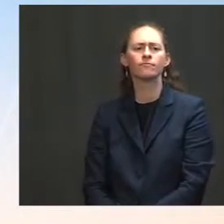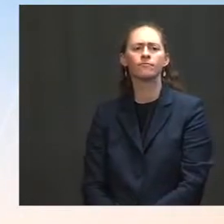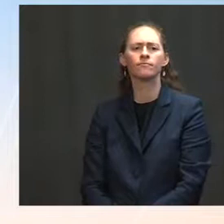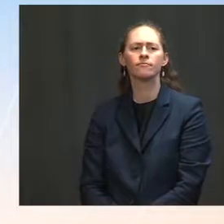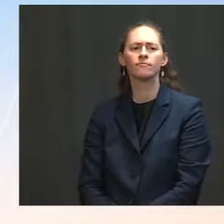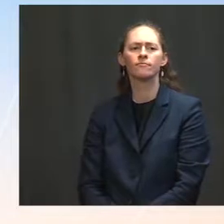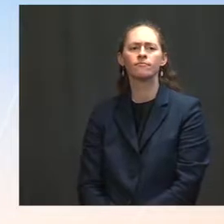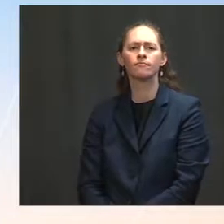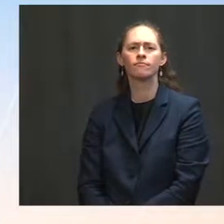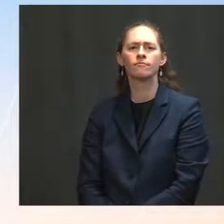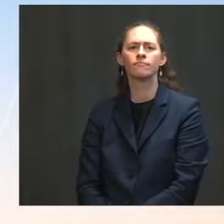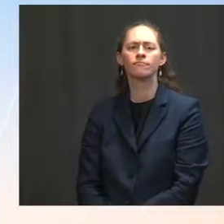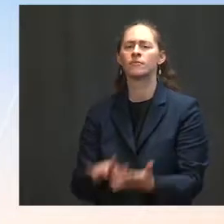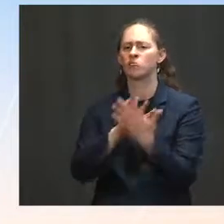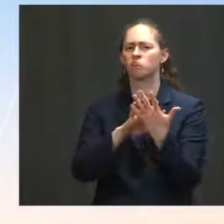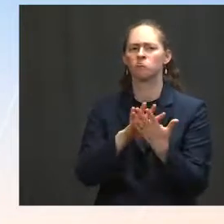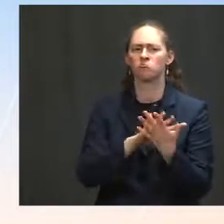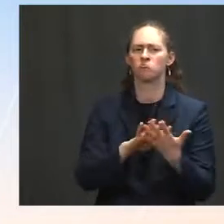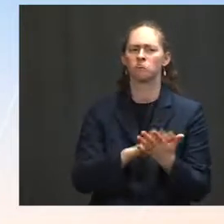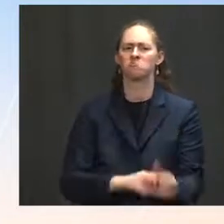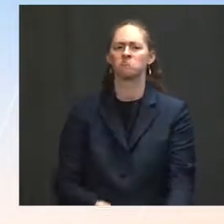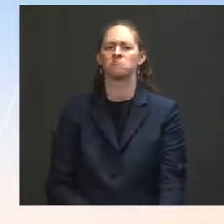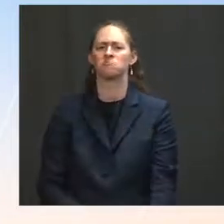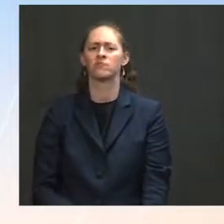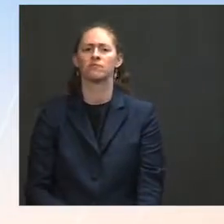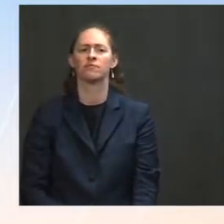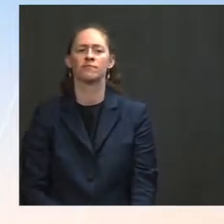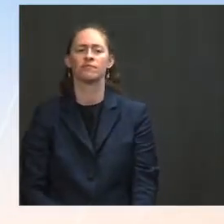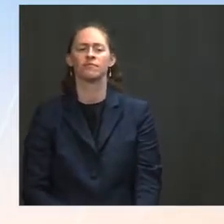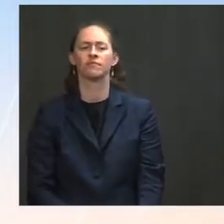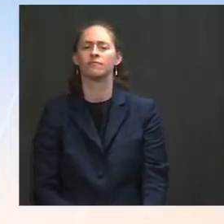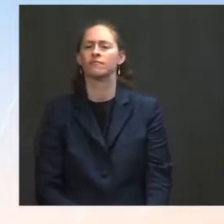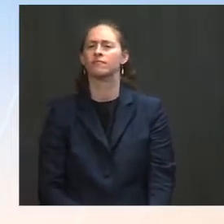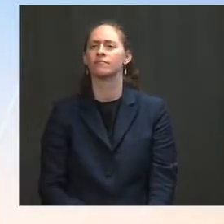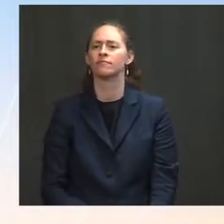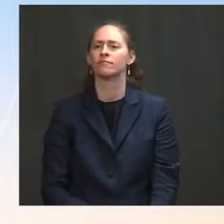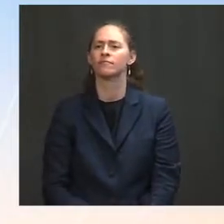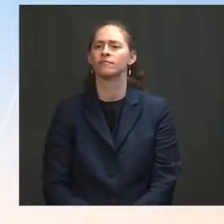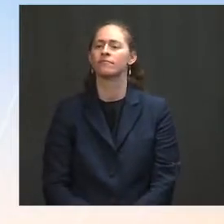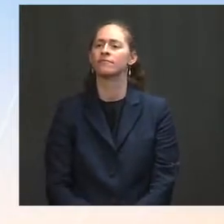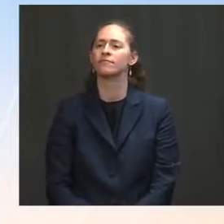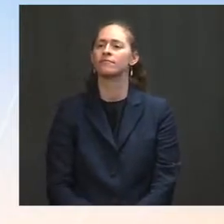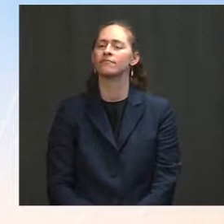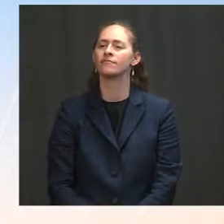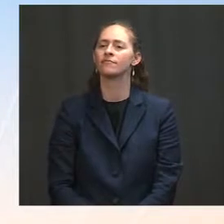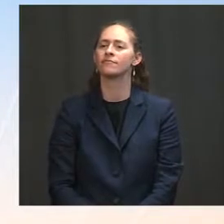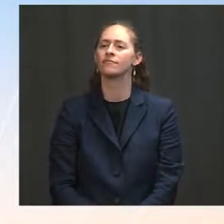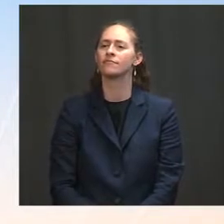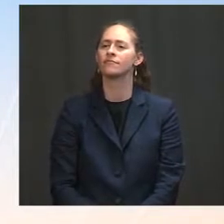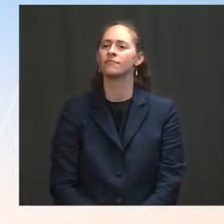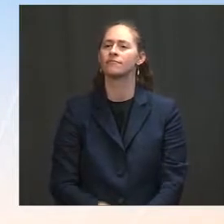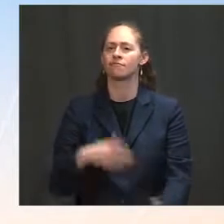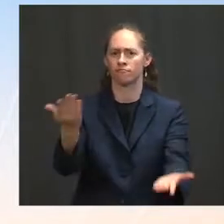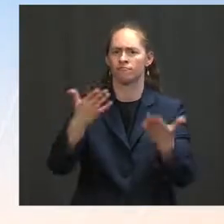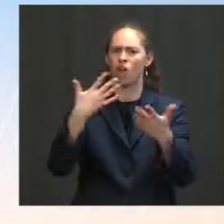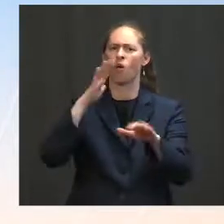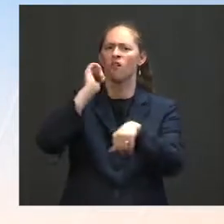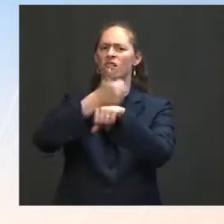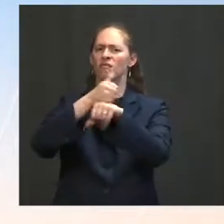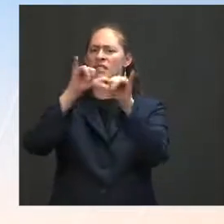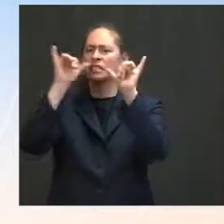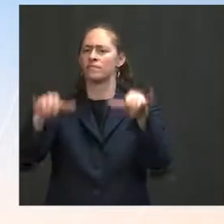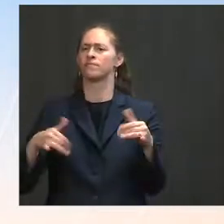identity? Well, I can tell you that after careful consideration, a system has been established that allows for Hunter Biden to work in